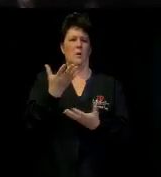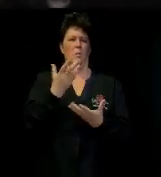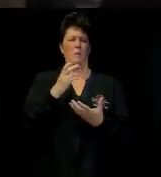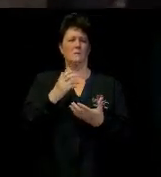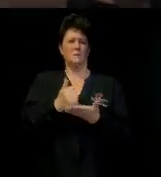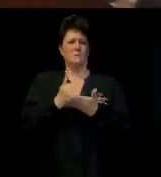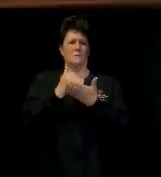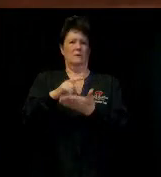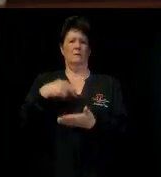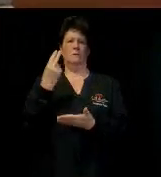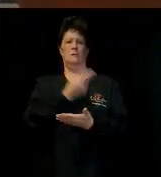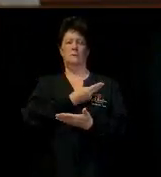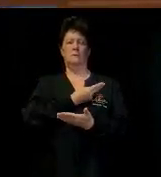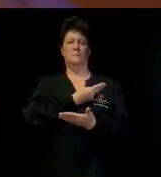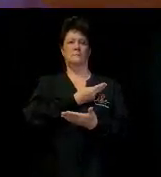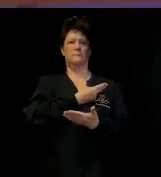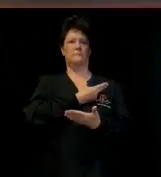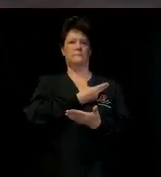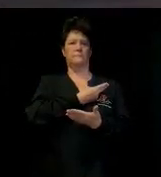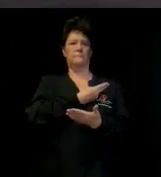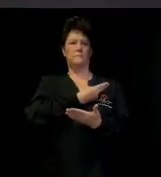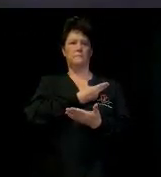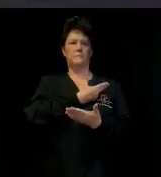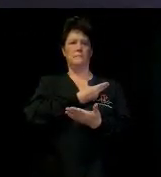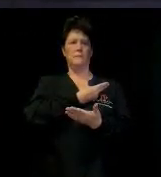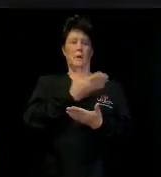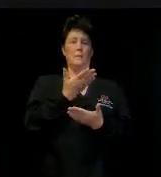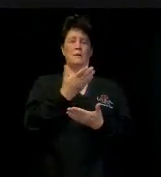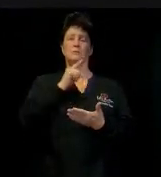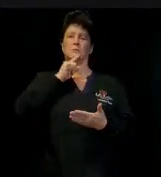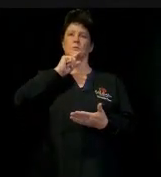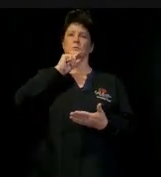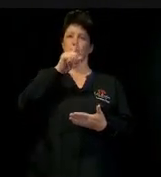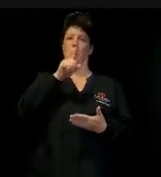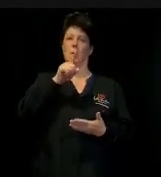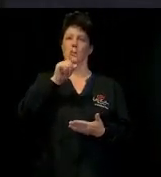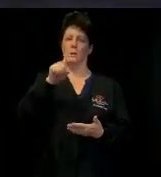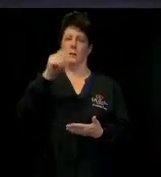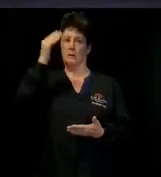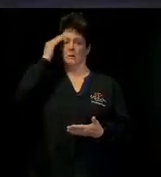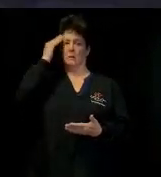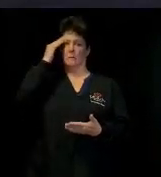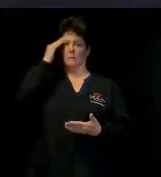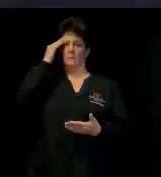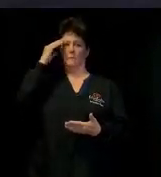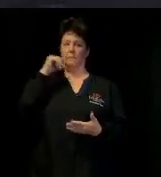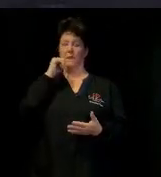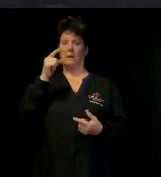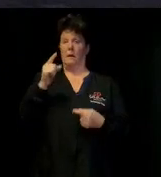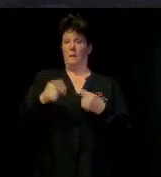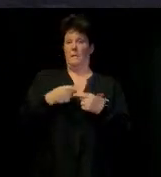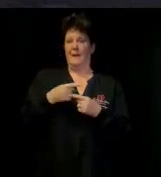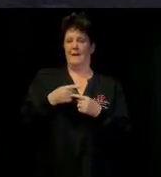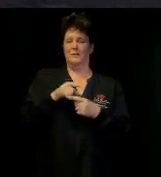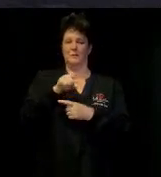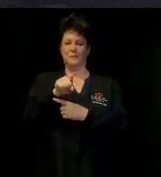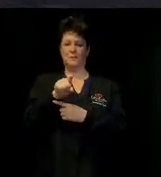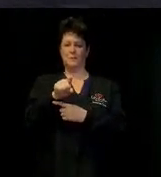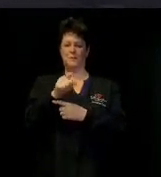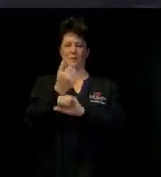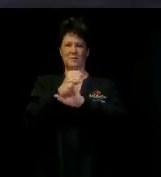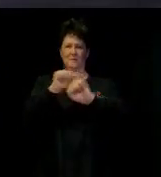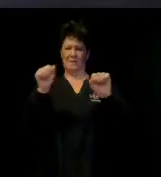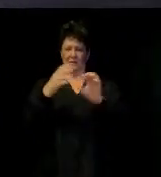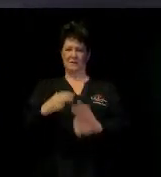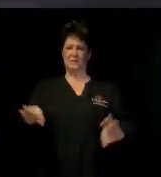already. But the bigger thing is what I'm wanting us to realize too is that this isn't just about you. Salvation is important